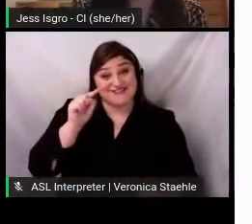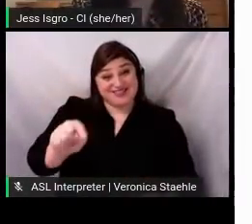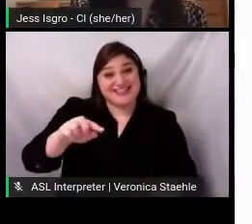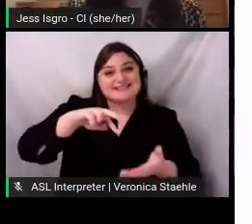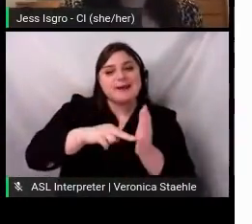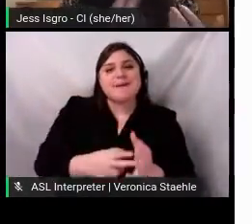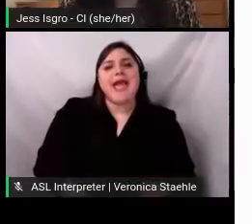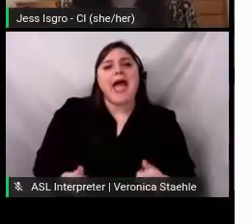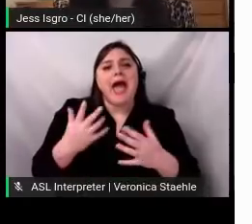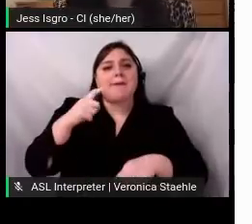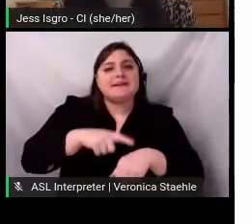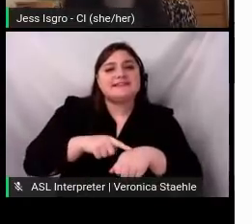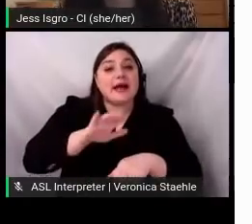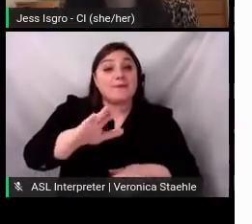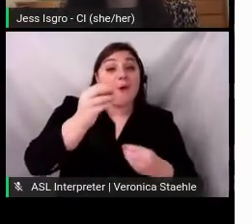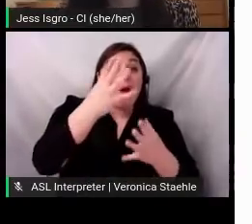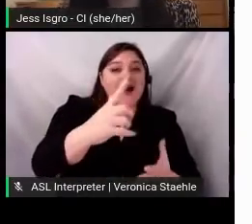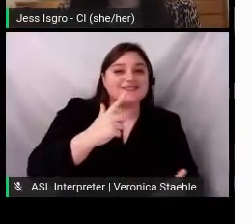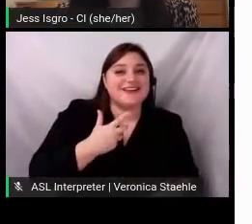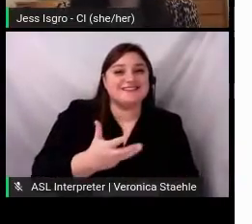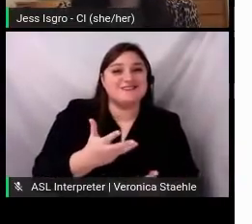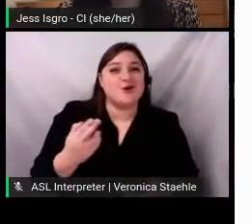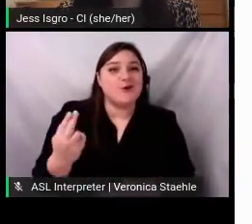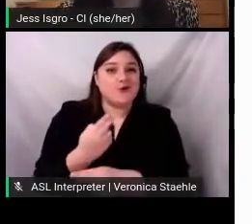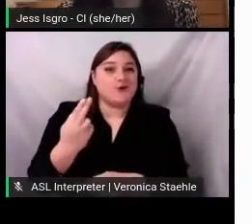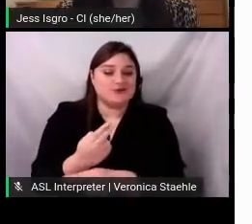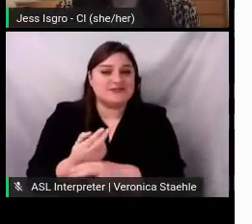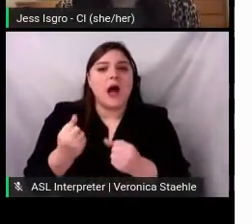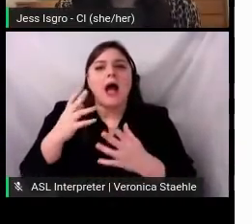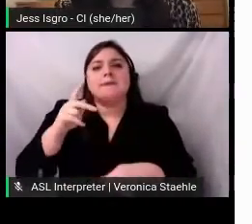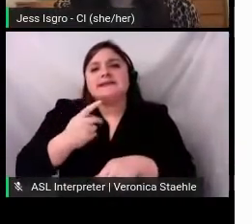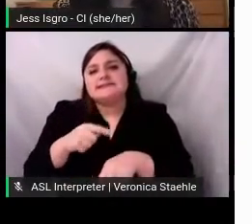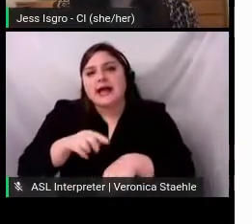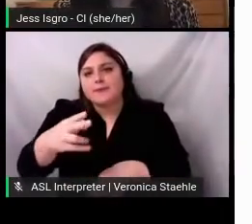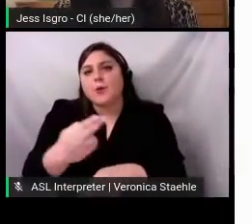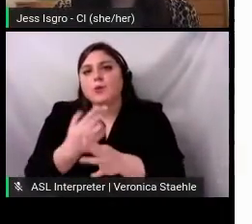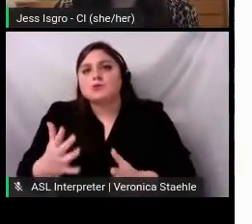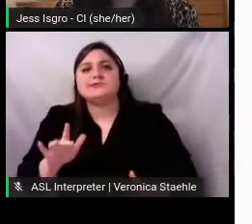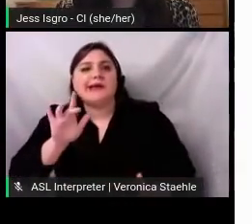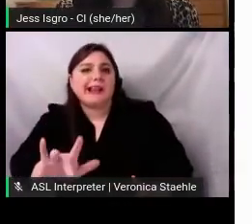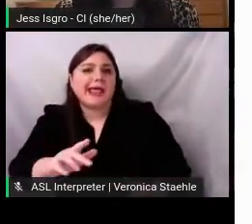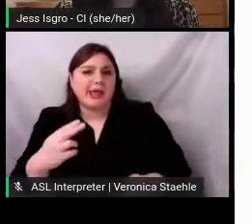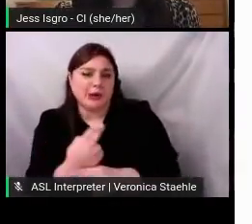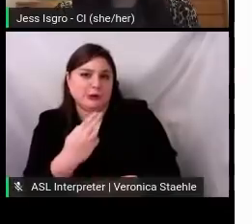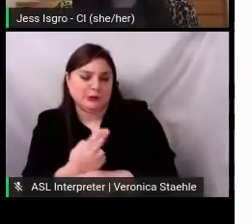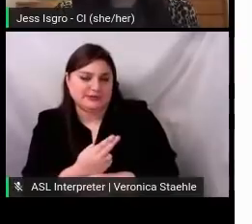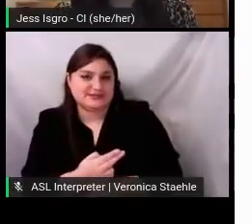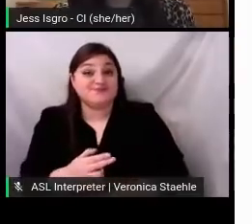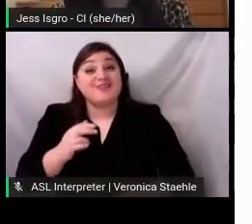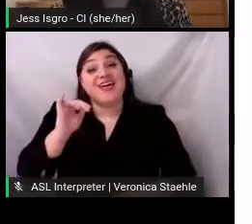is interacted with divided by the opportunities that users had to do so. It paints a picture of active